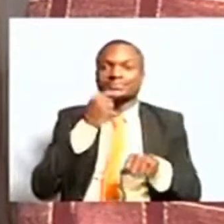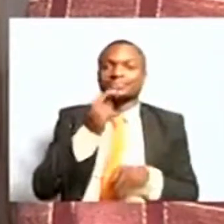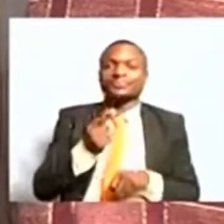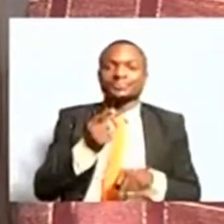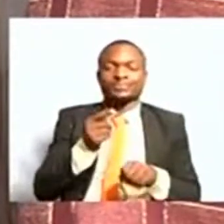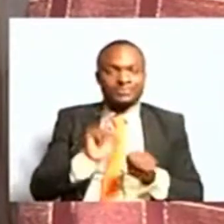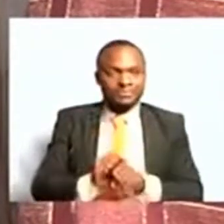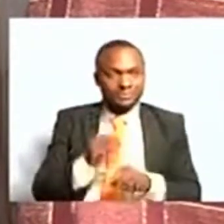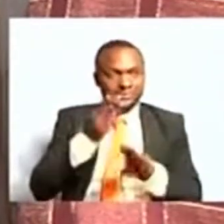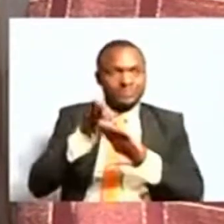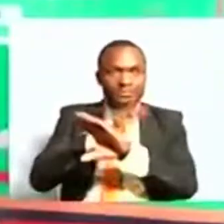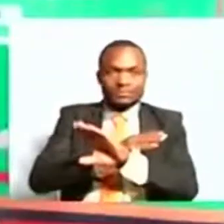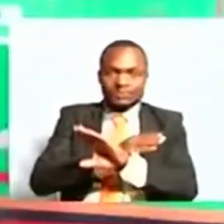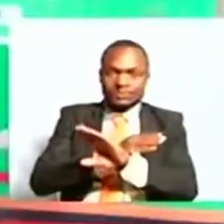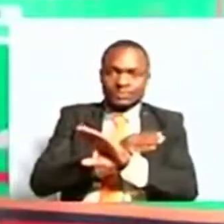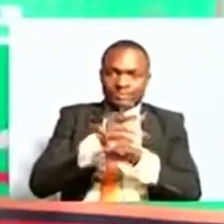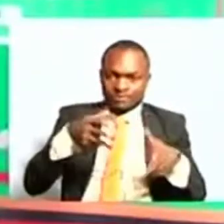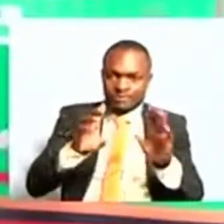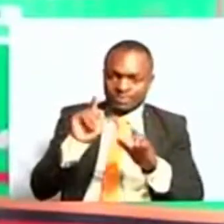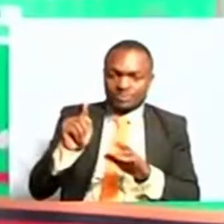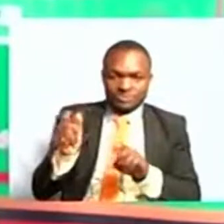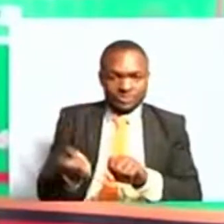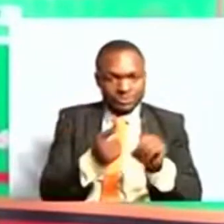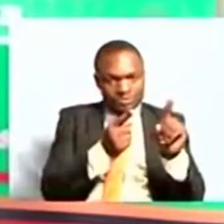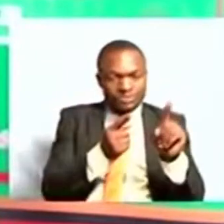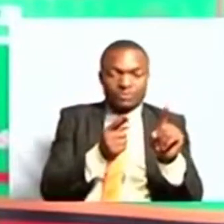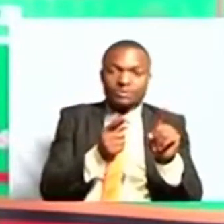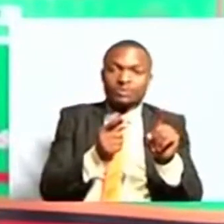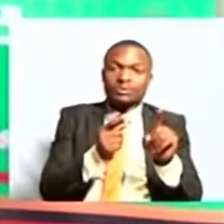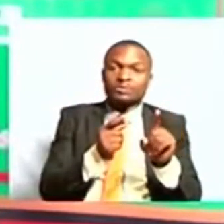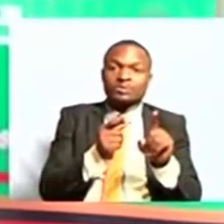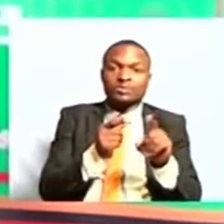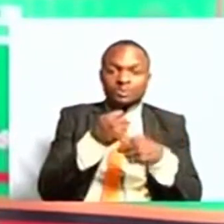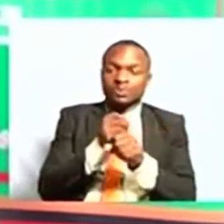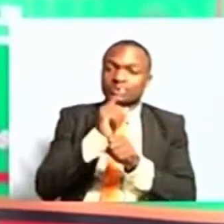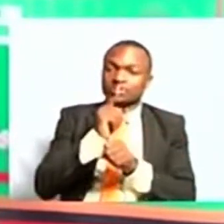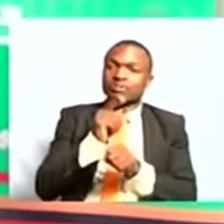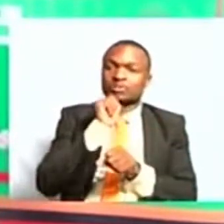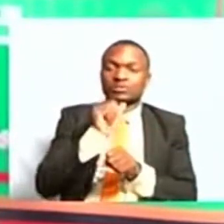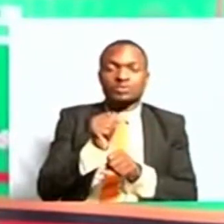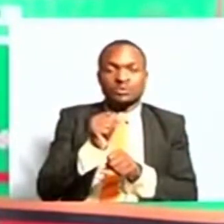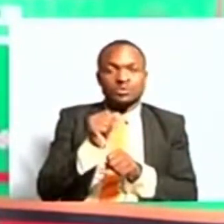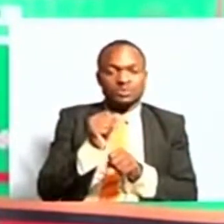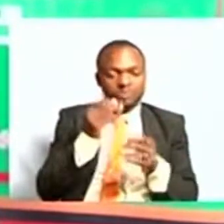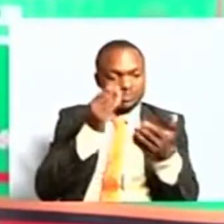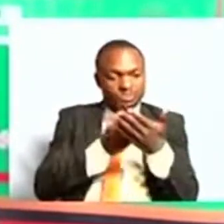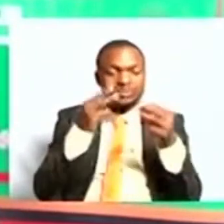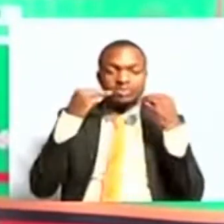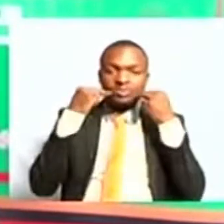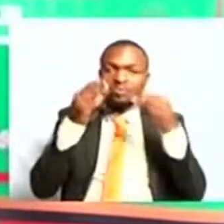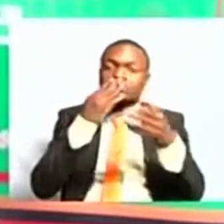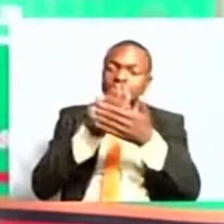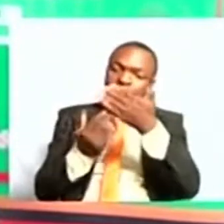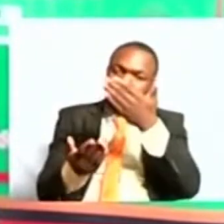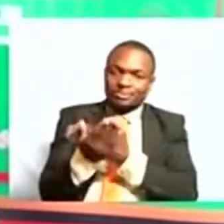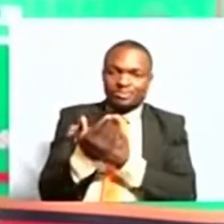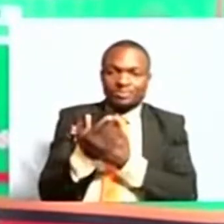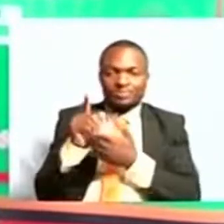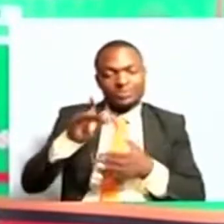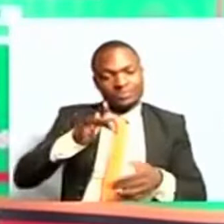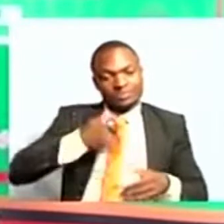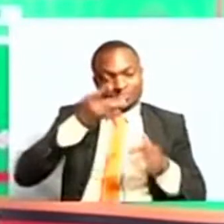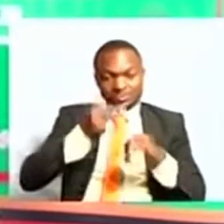All right. Just before I let you go, just to make sure that you are not alone, this message says, good morning. I feel